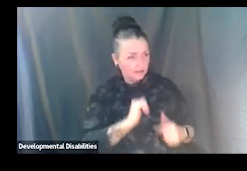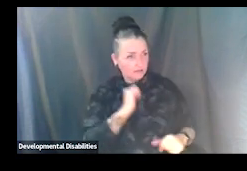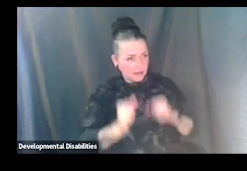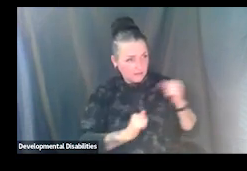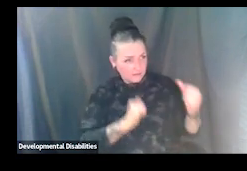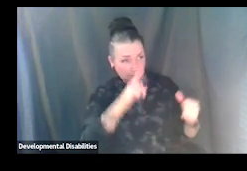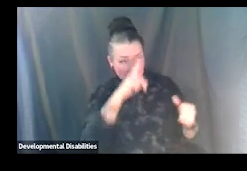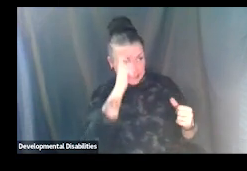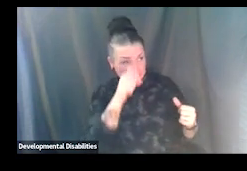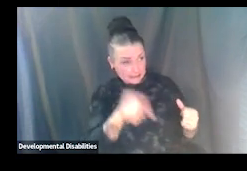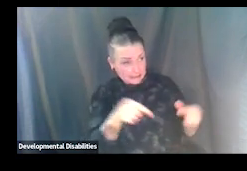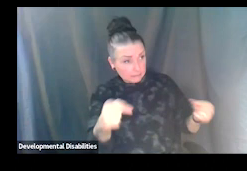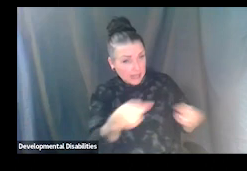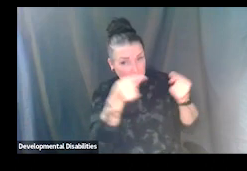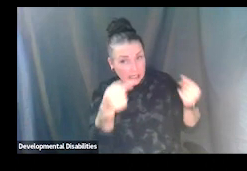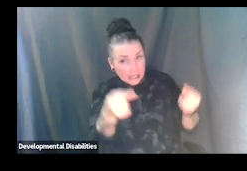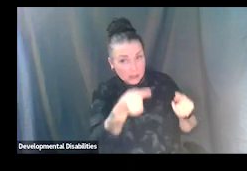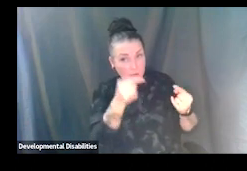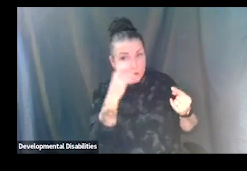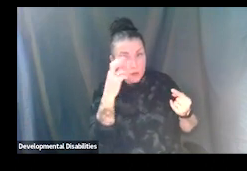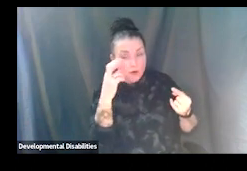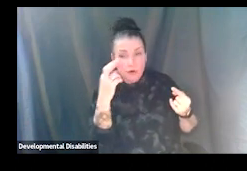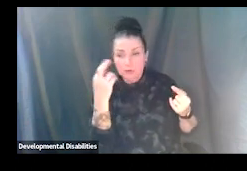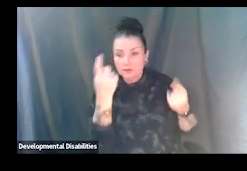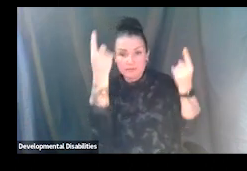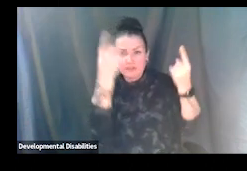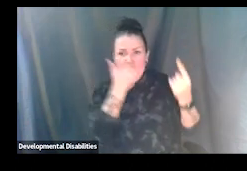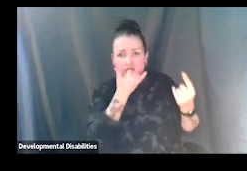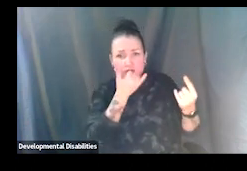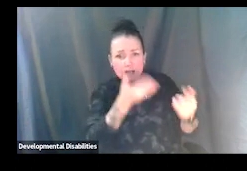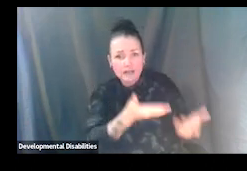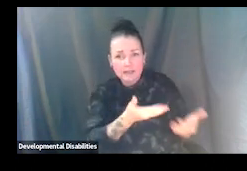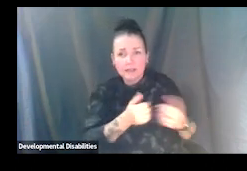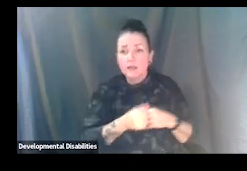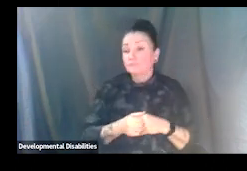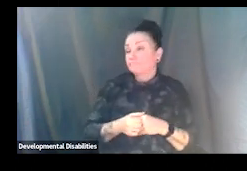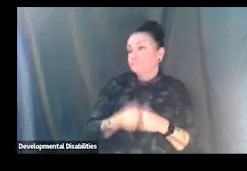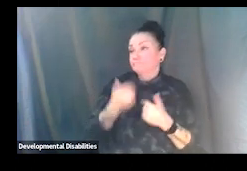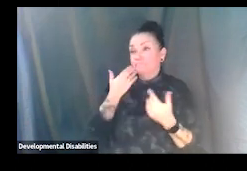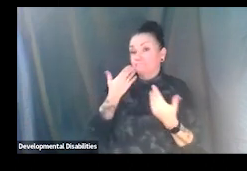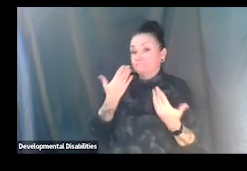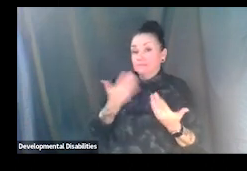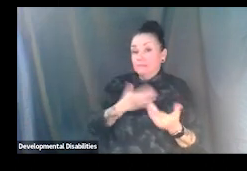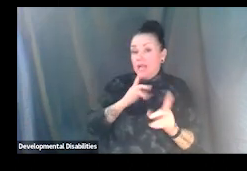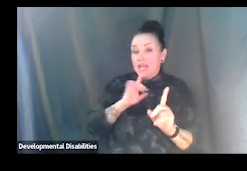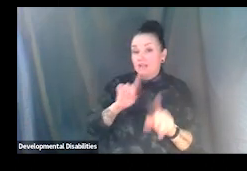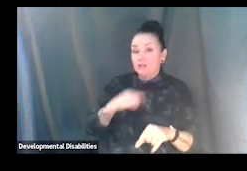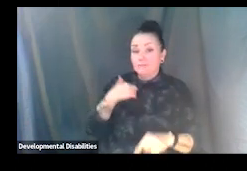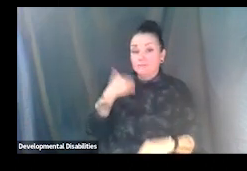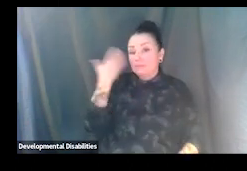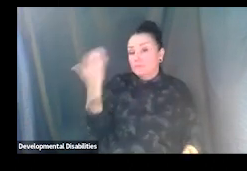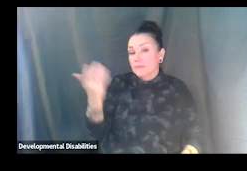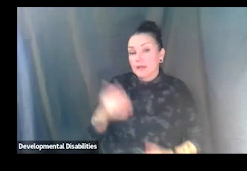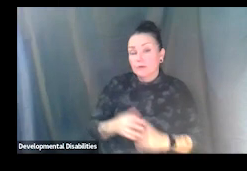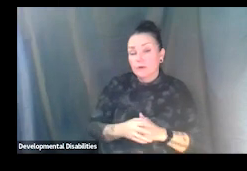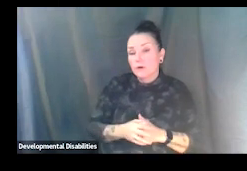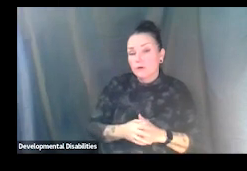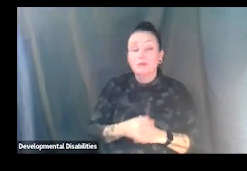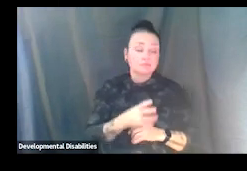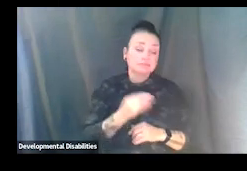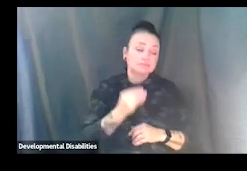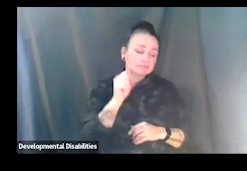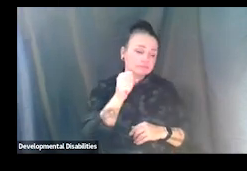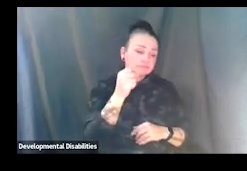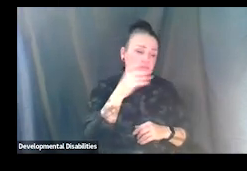unfortunately. Right, and obviously the lower the developmental level, the more difficult that becomes, for sure. And it may